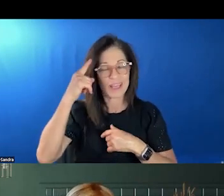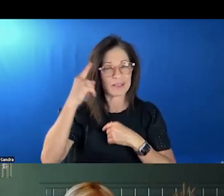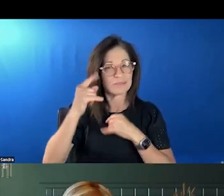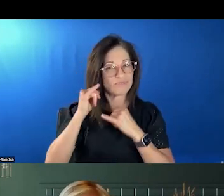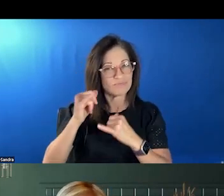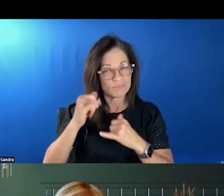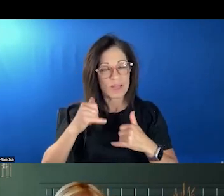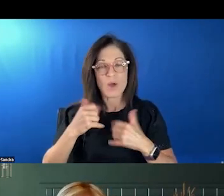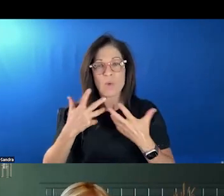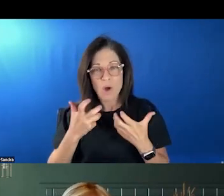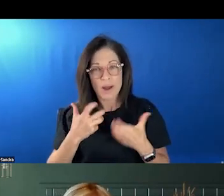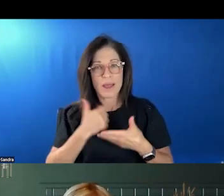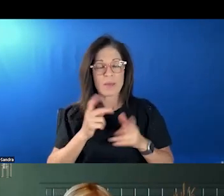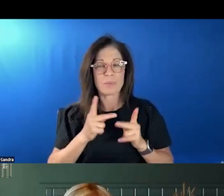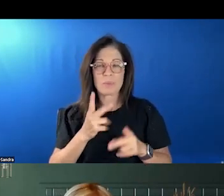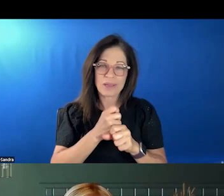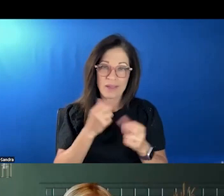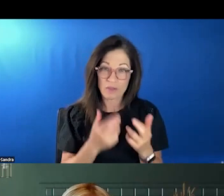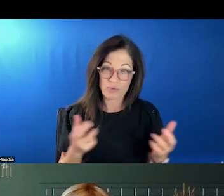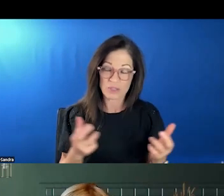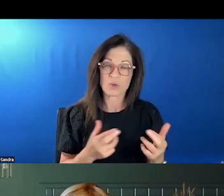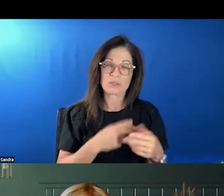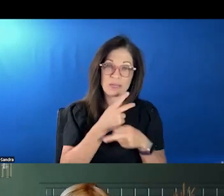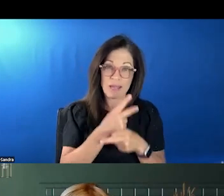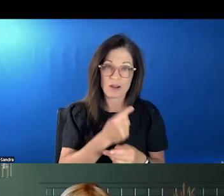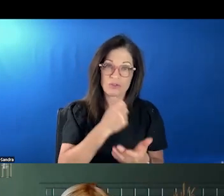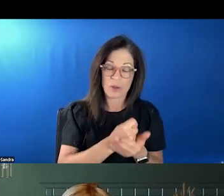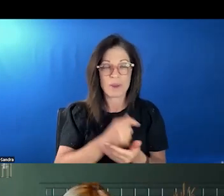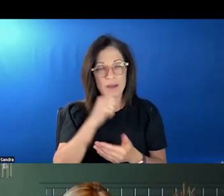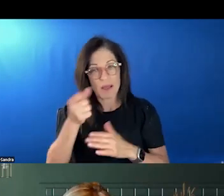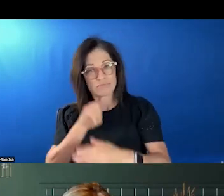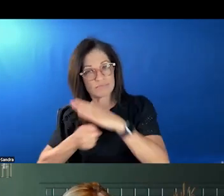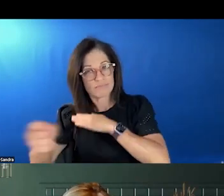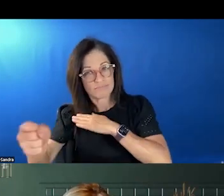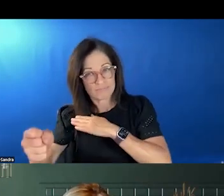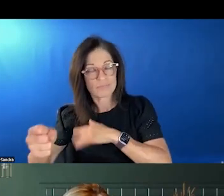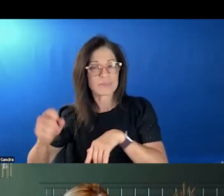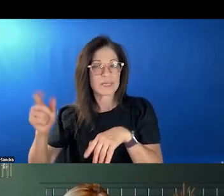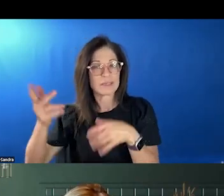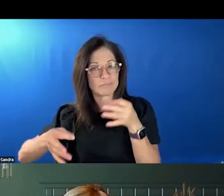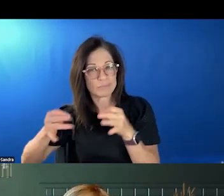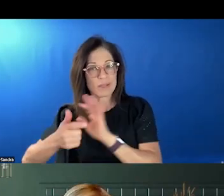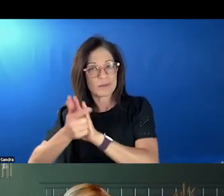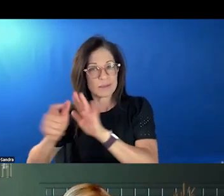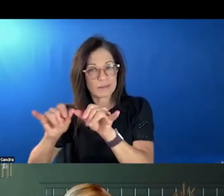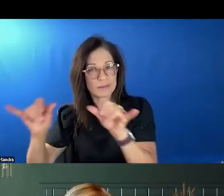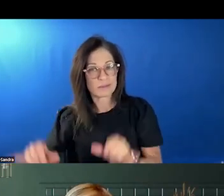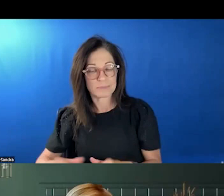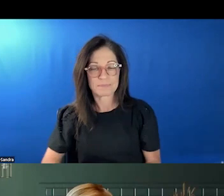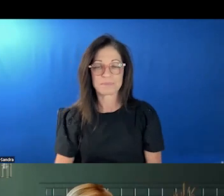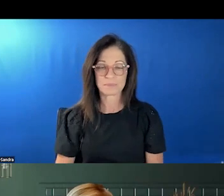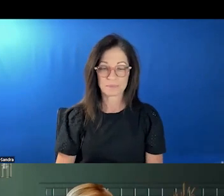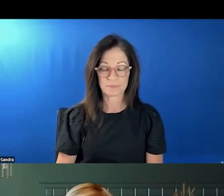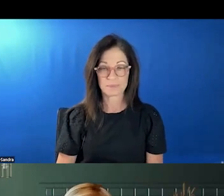to resources and wanting to get them care and treatment as opposed to going the criminal justice route. And